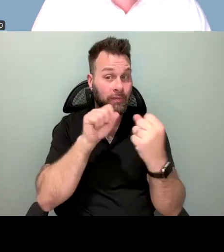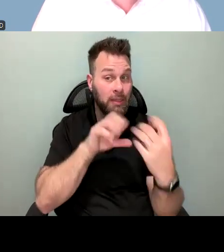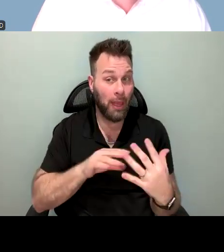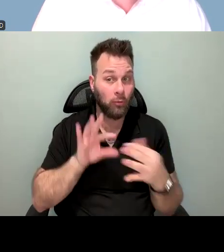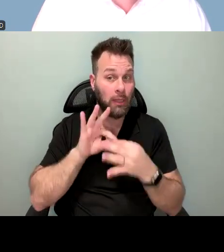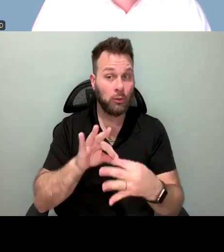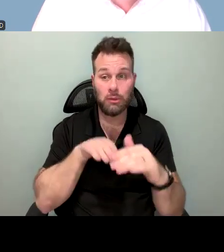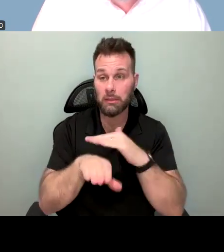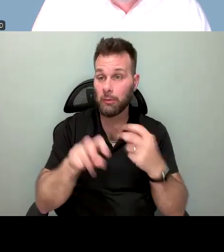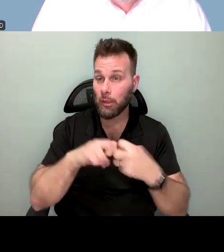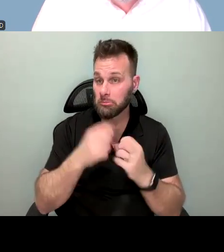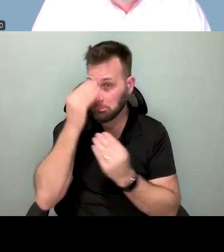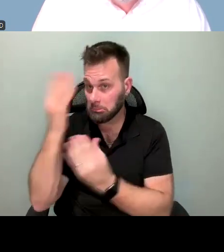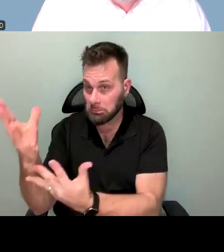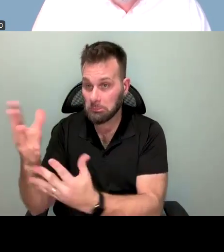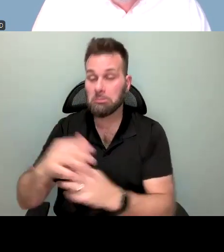raised.